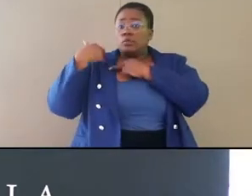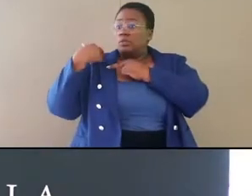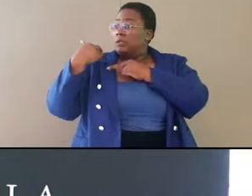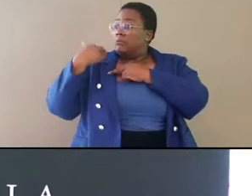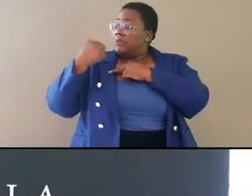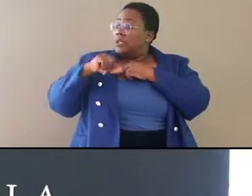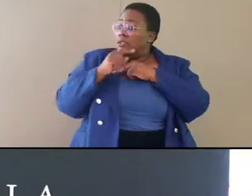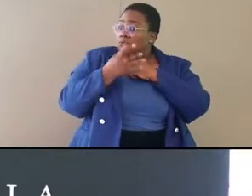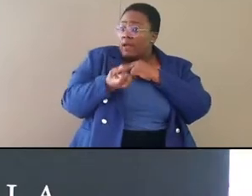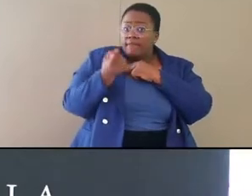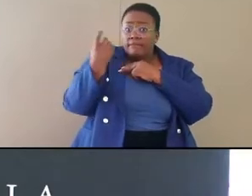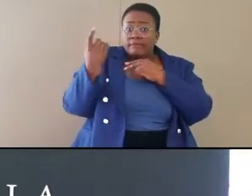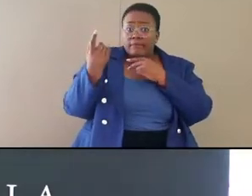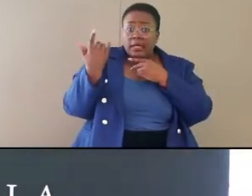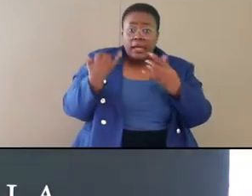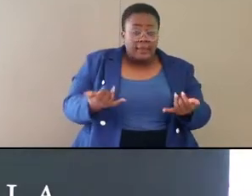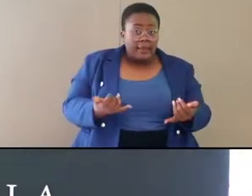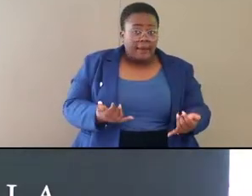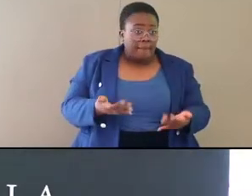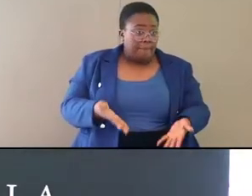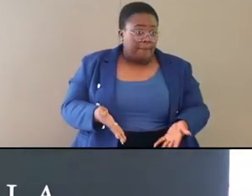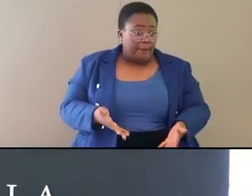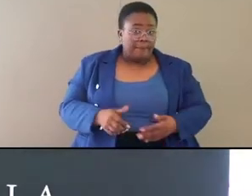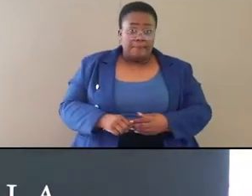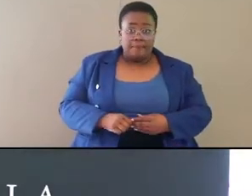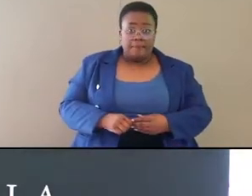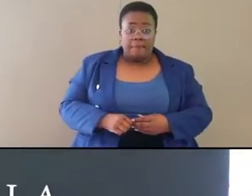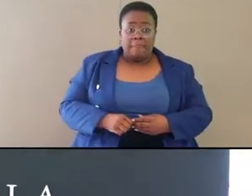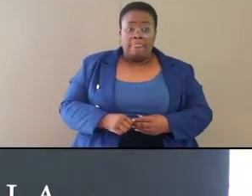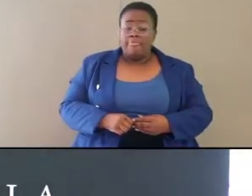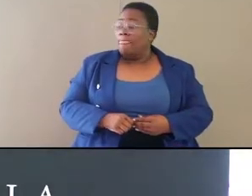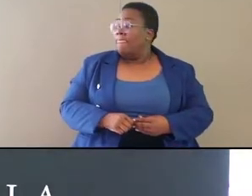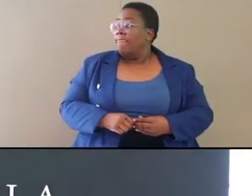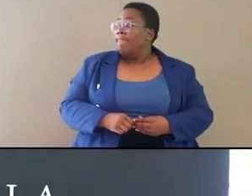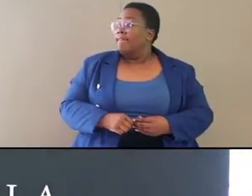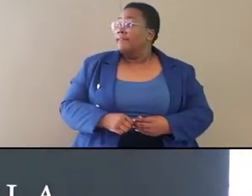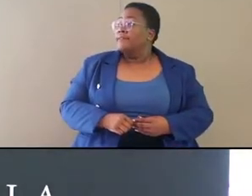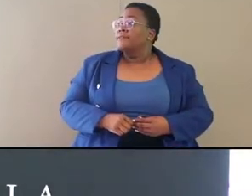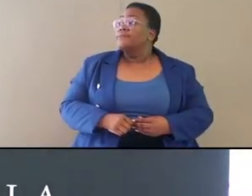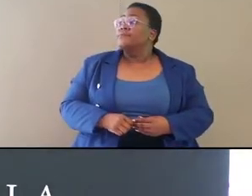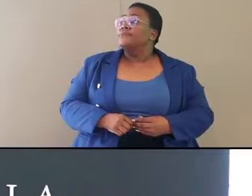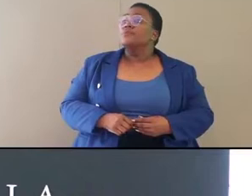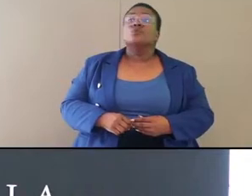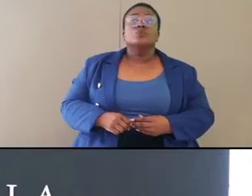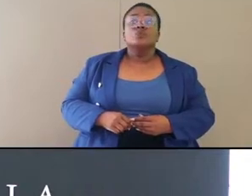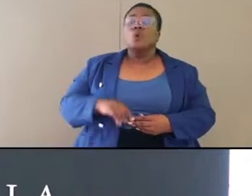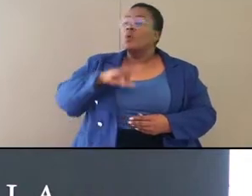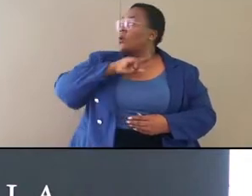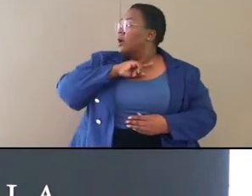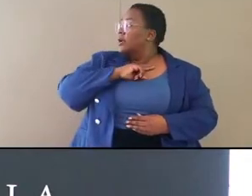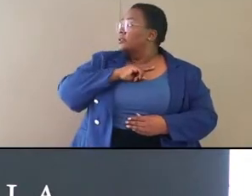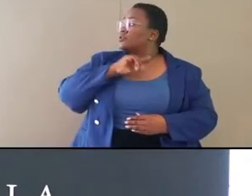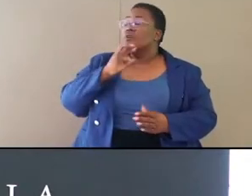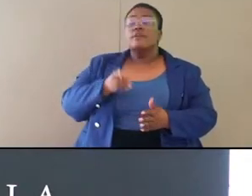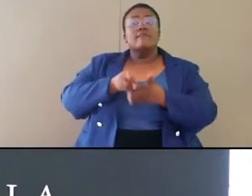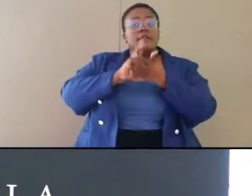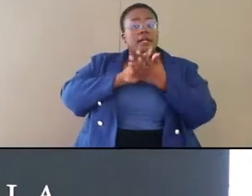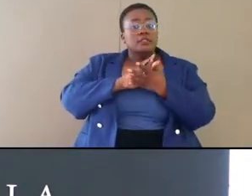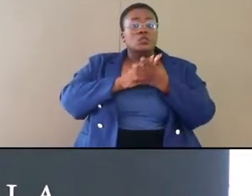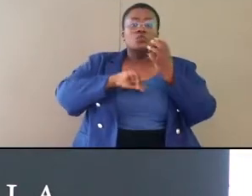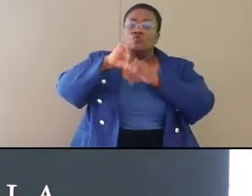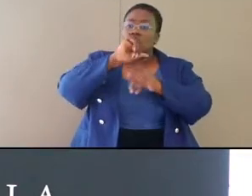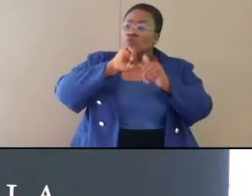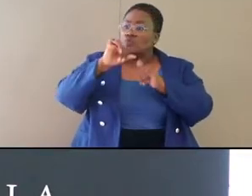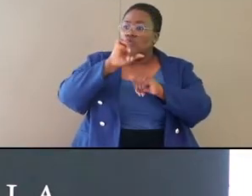us are here to reflect on social policy challenges that the majority of children